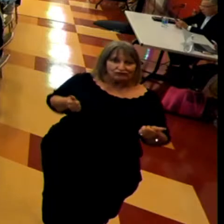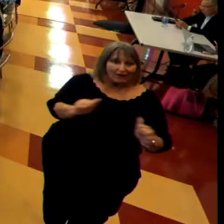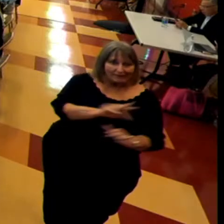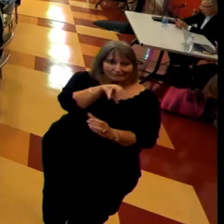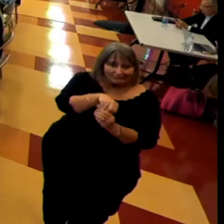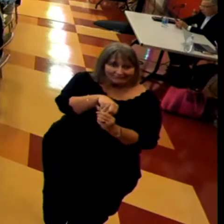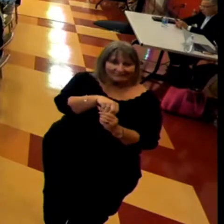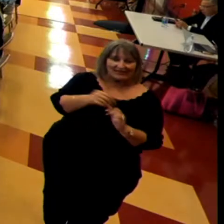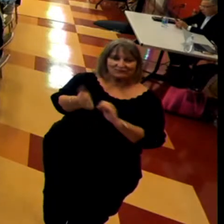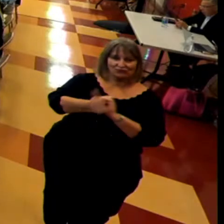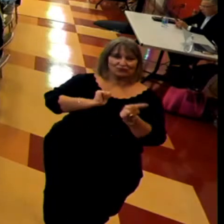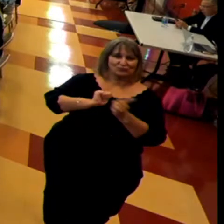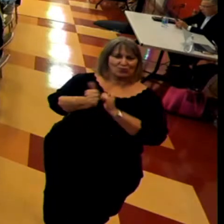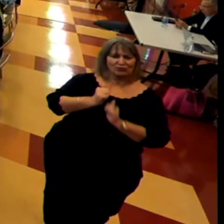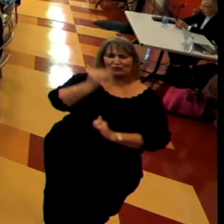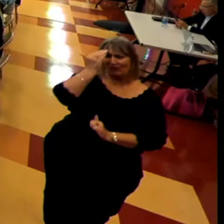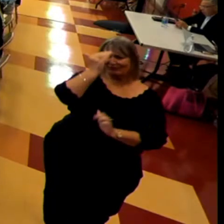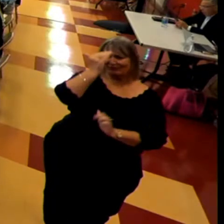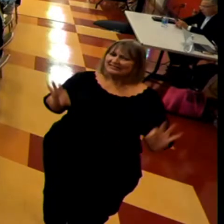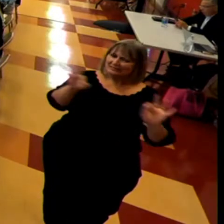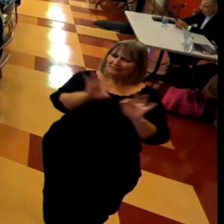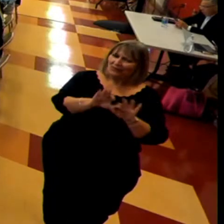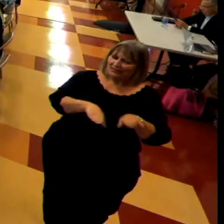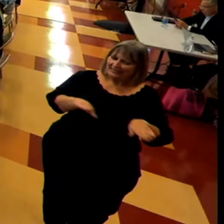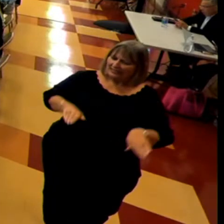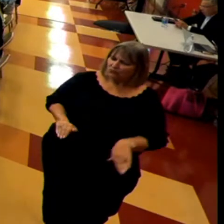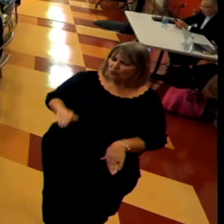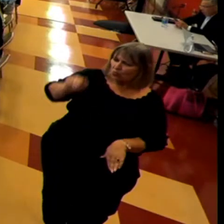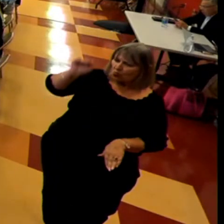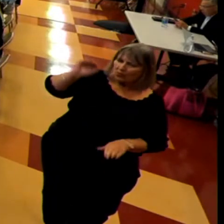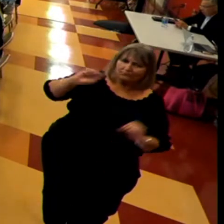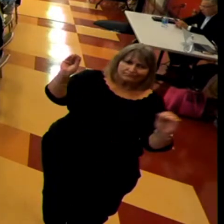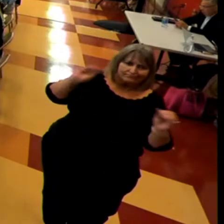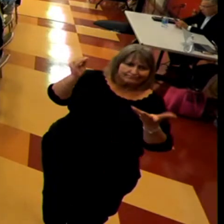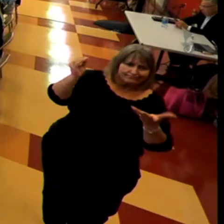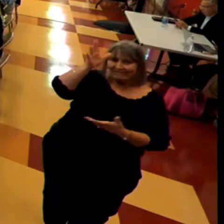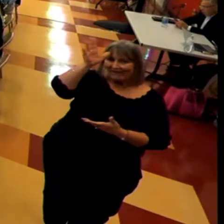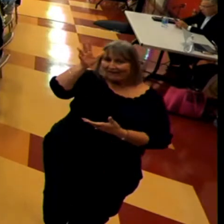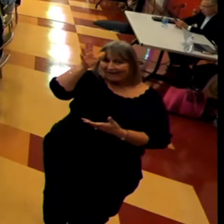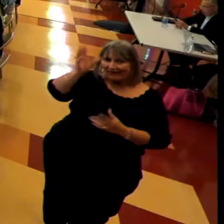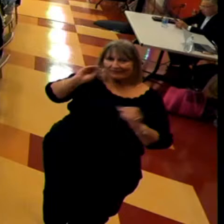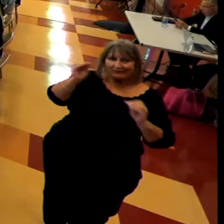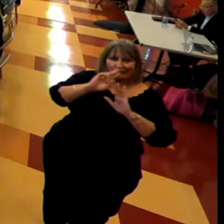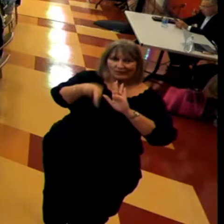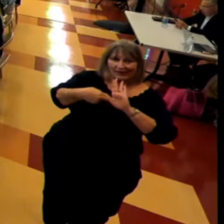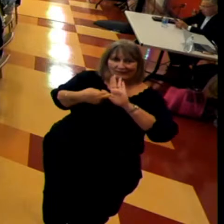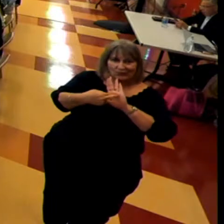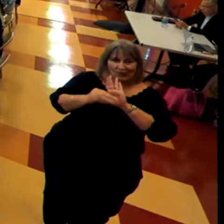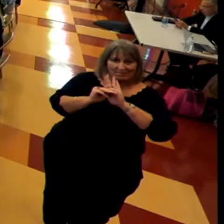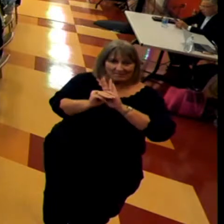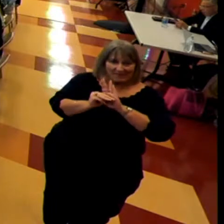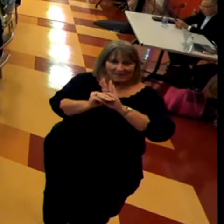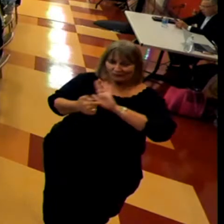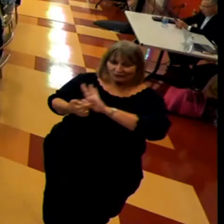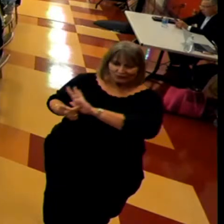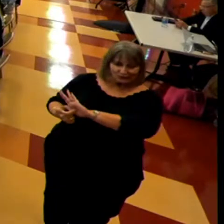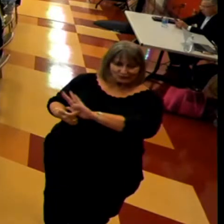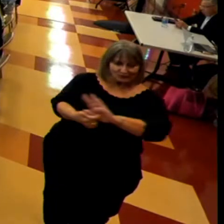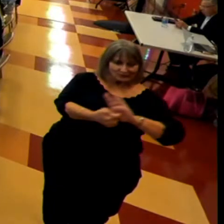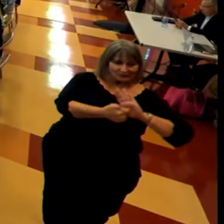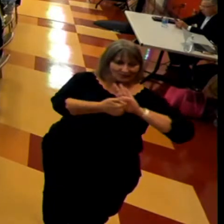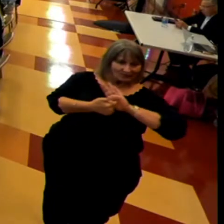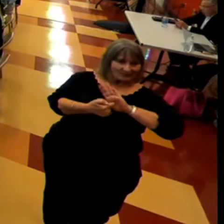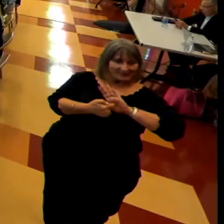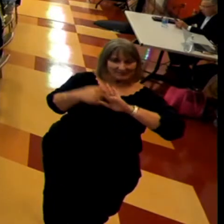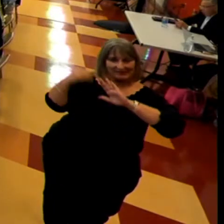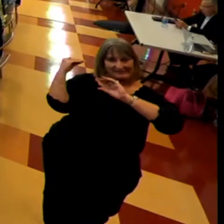much it means to kids growing up that don't have a father figure or don't have a role model to show them what it takes to be that,